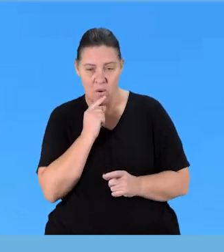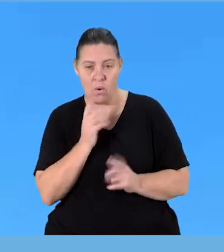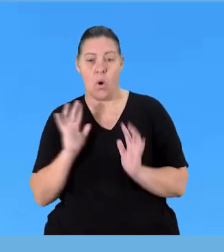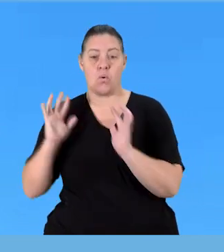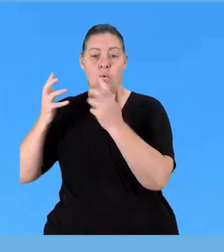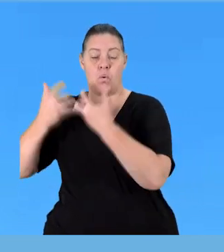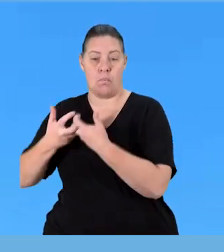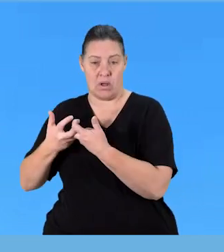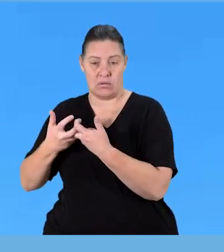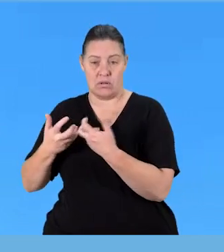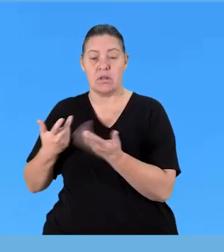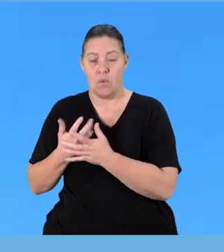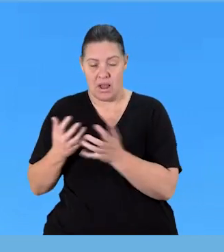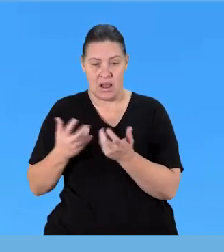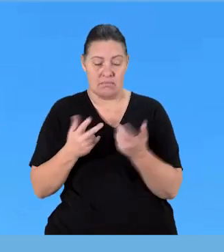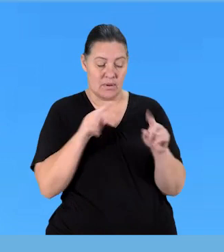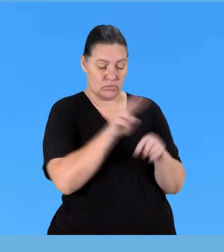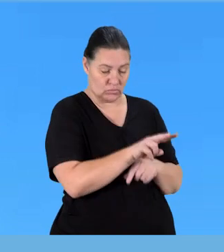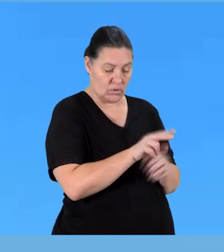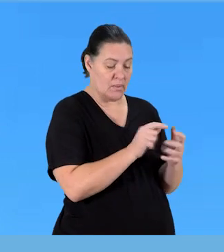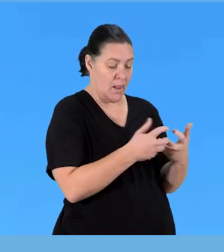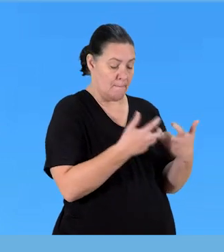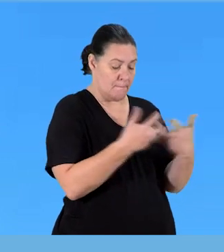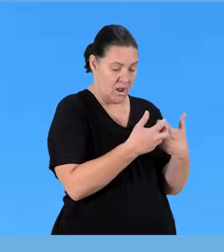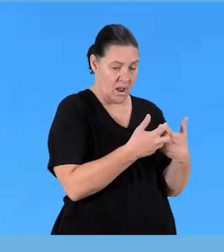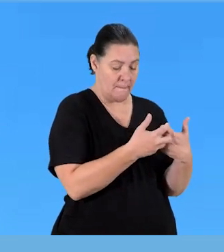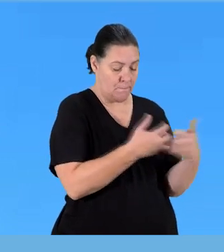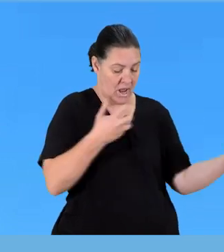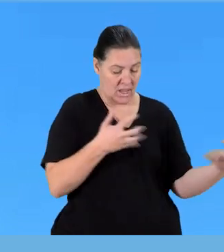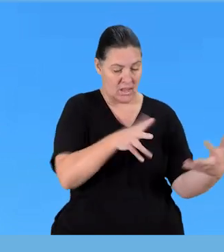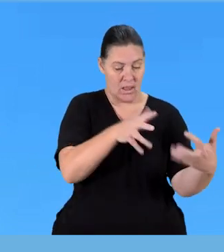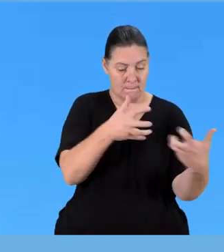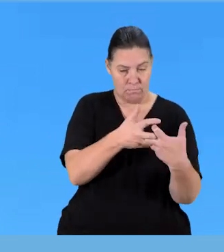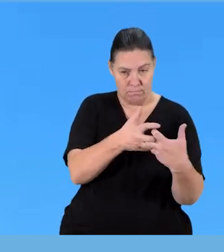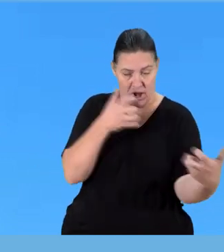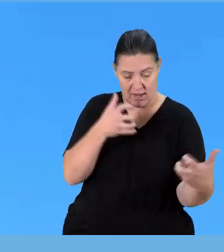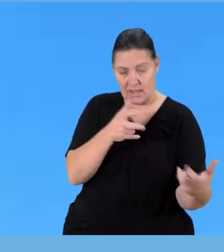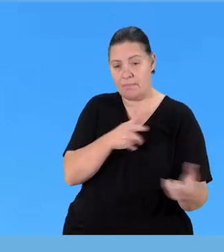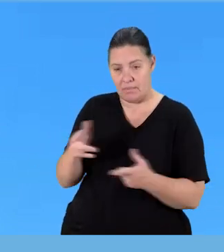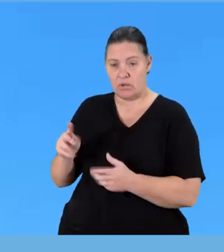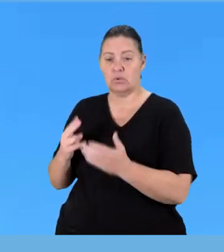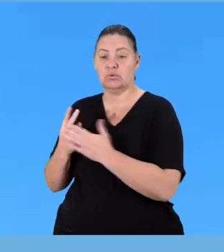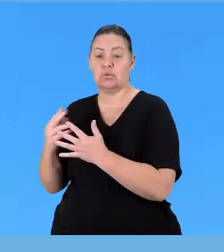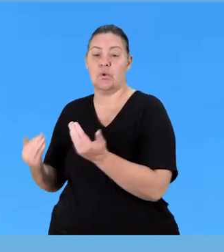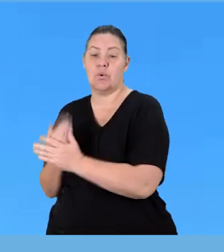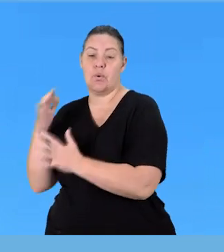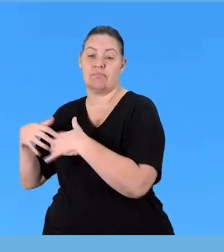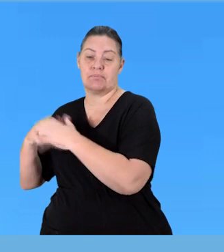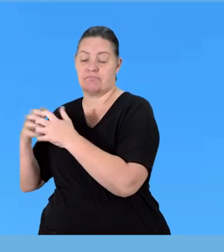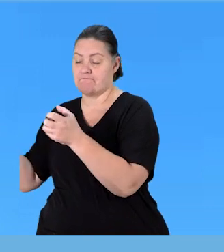a compound is going to break and form two new substances. So now the bonds which we're